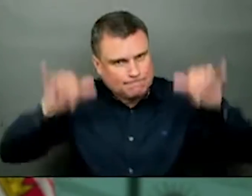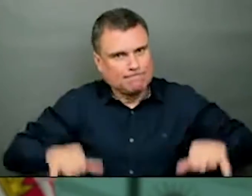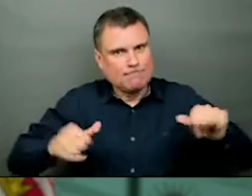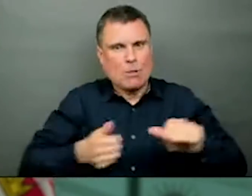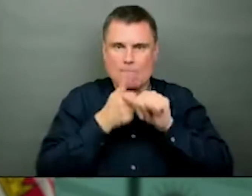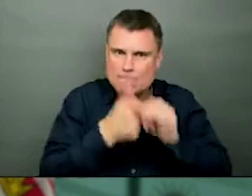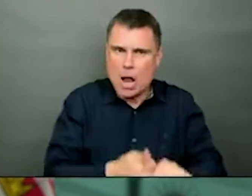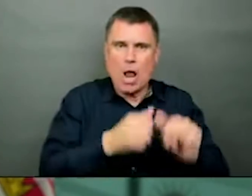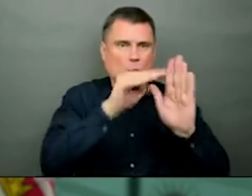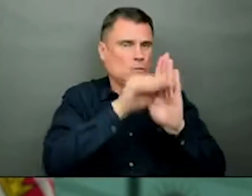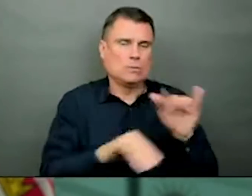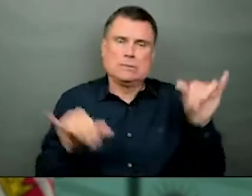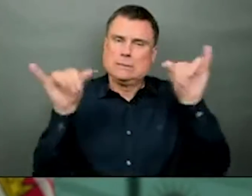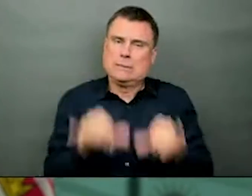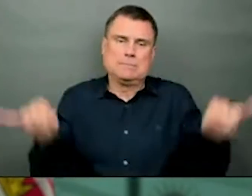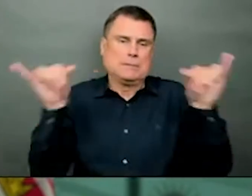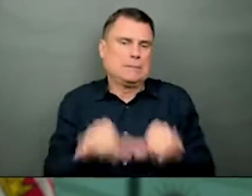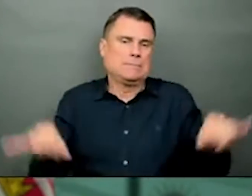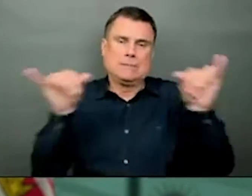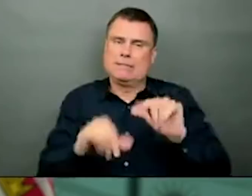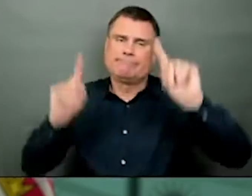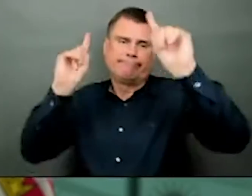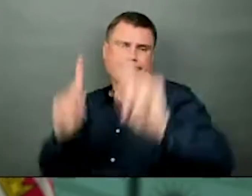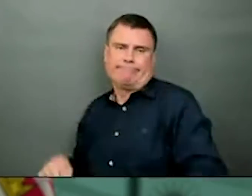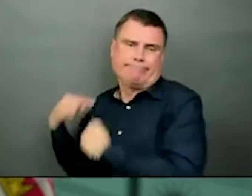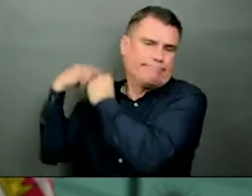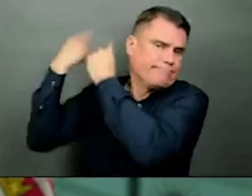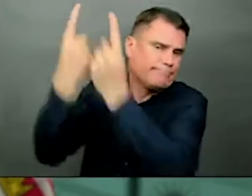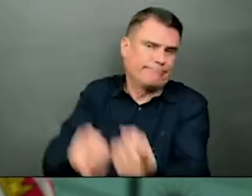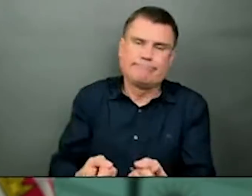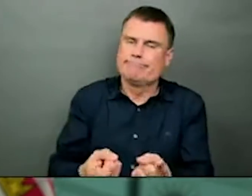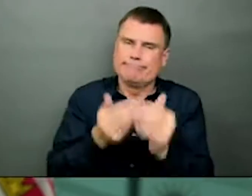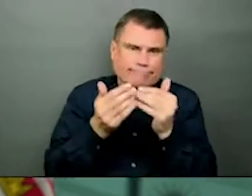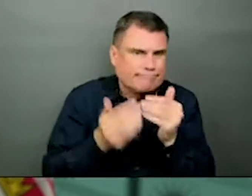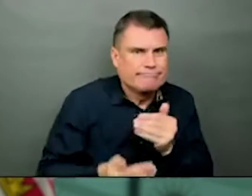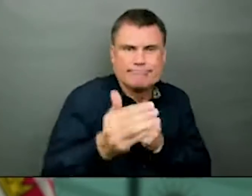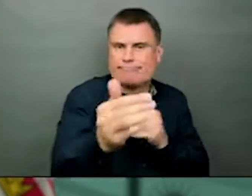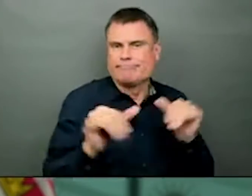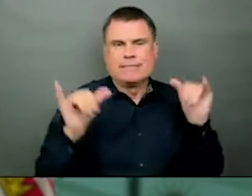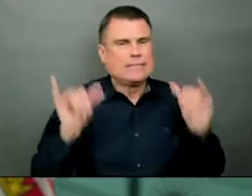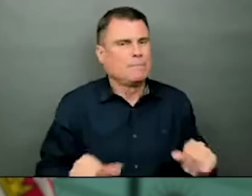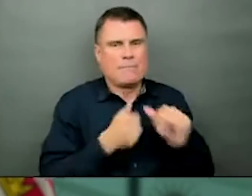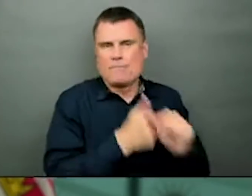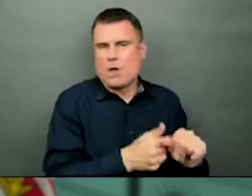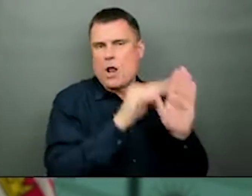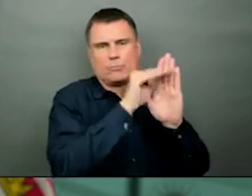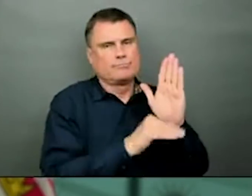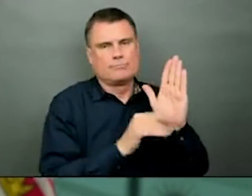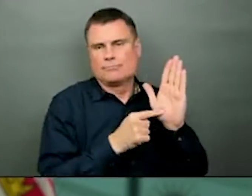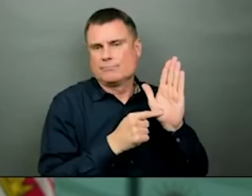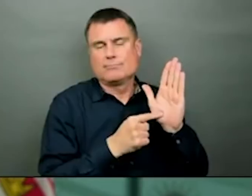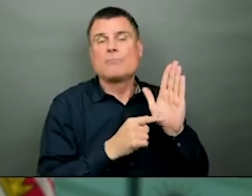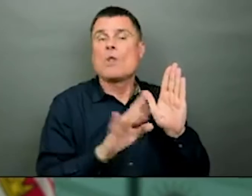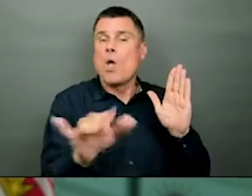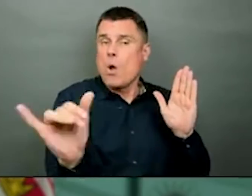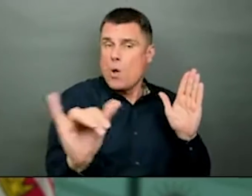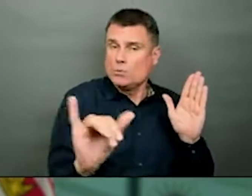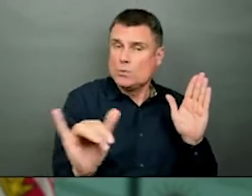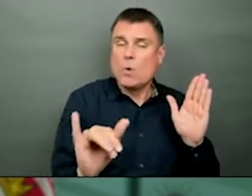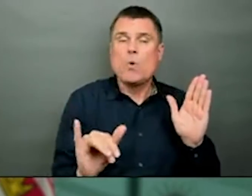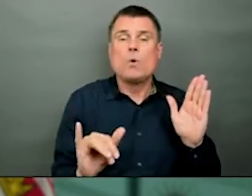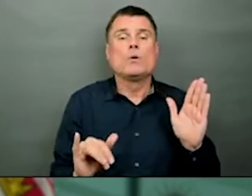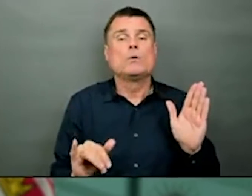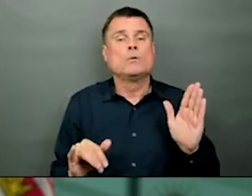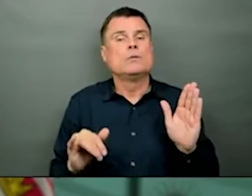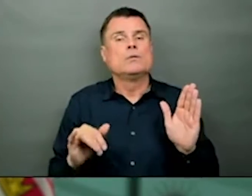those the measures, and also to really do excellent case and contact management, which means that